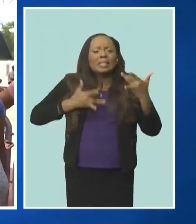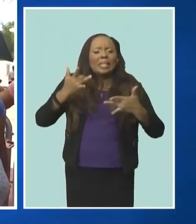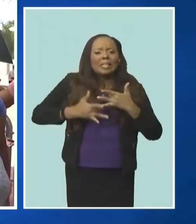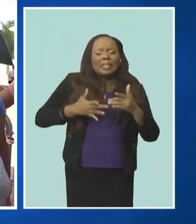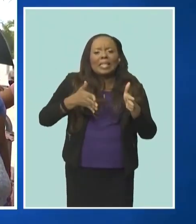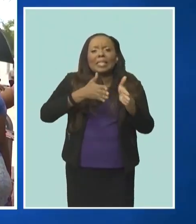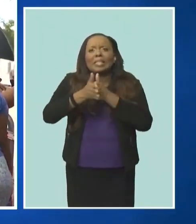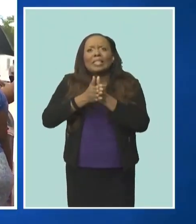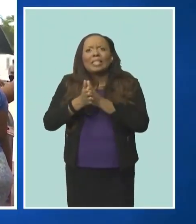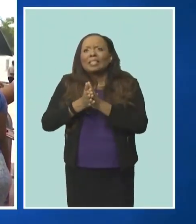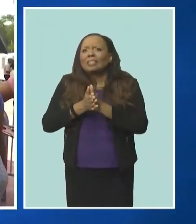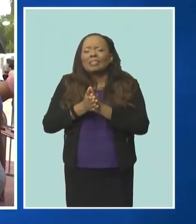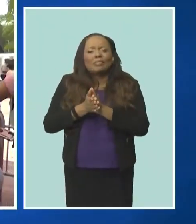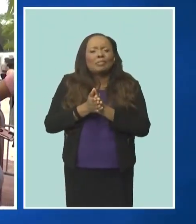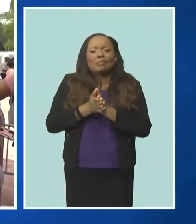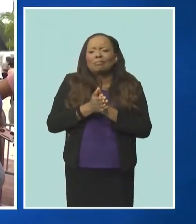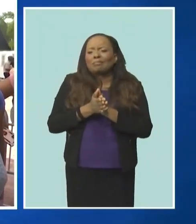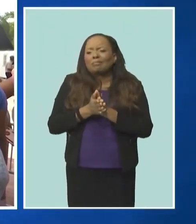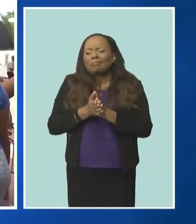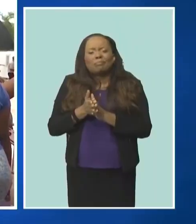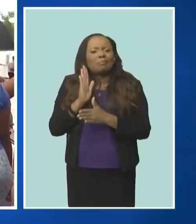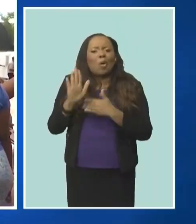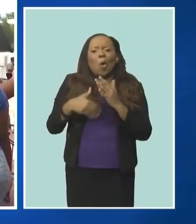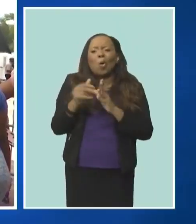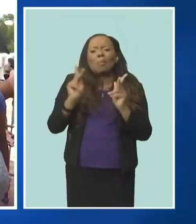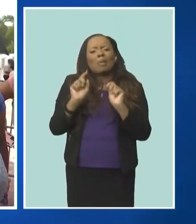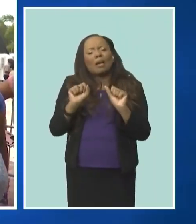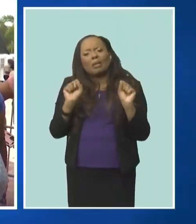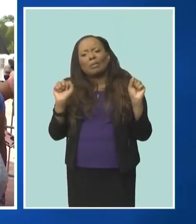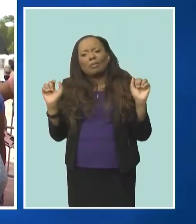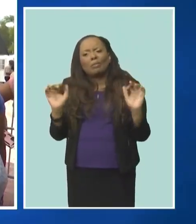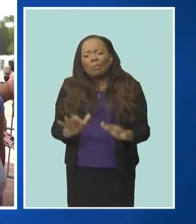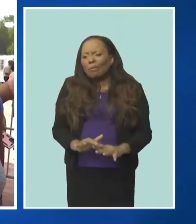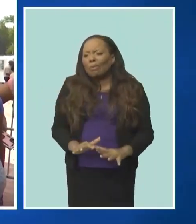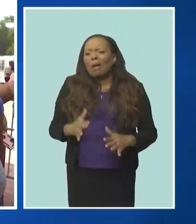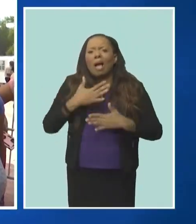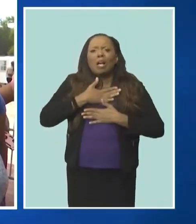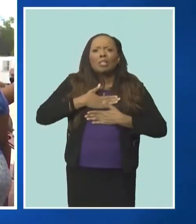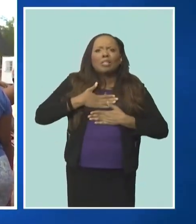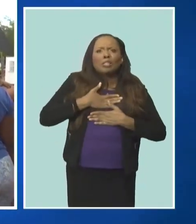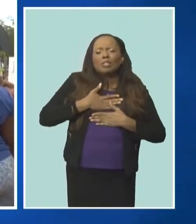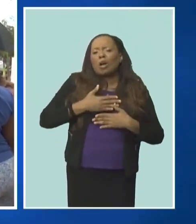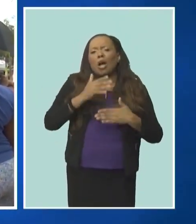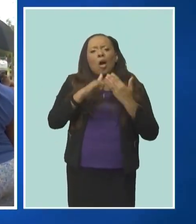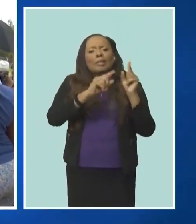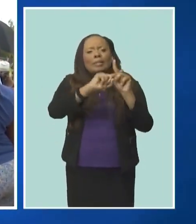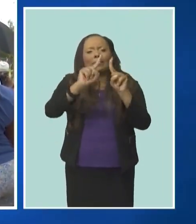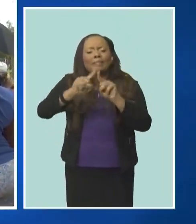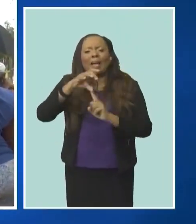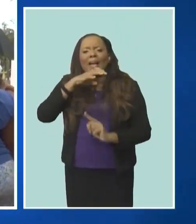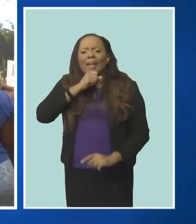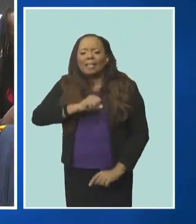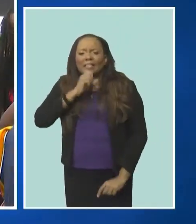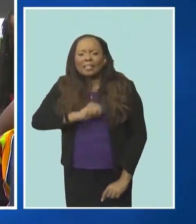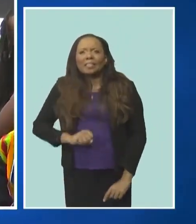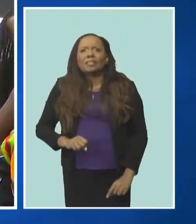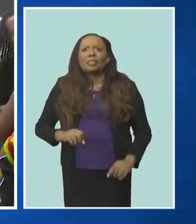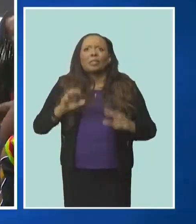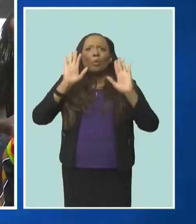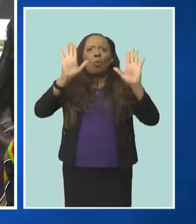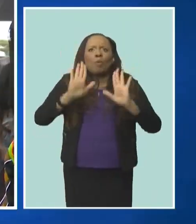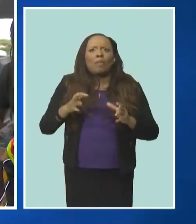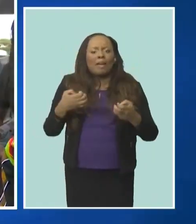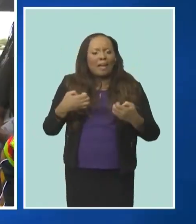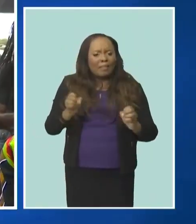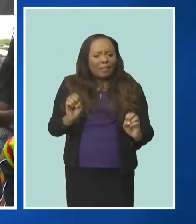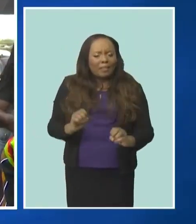There's something for everybody. I mean, you're just spoilt for choice, but it is really a fantastic effort. It's nice